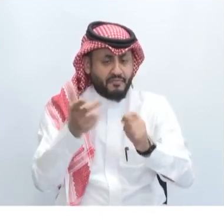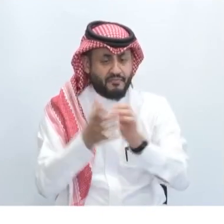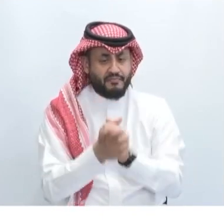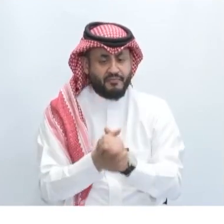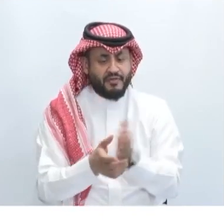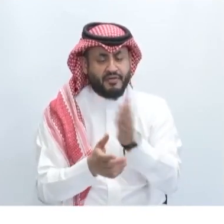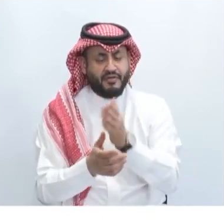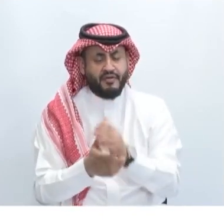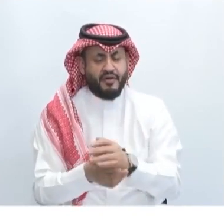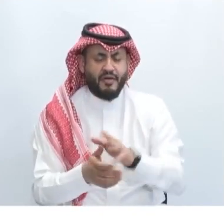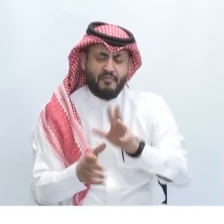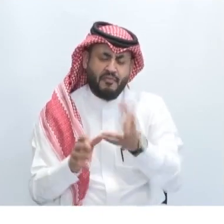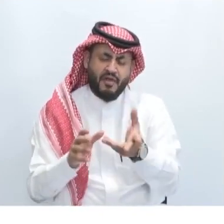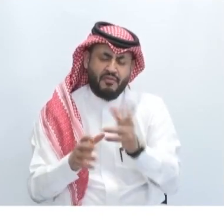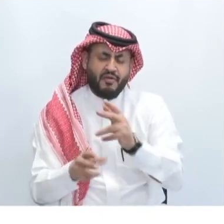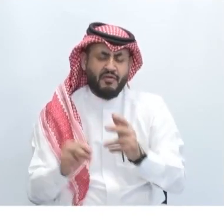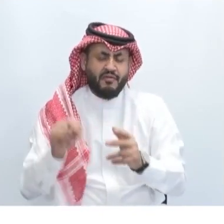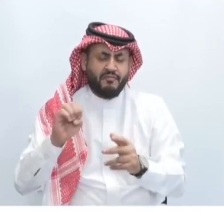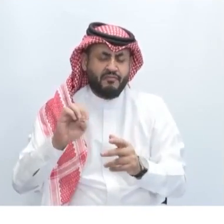Maybe it's Nora's.